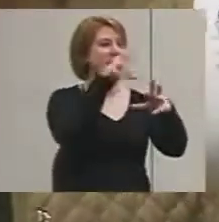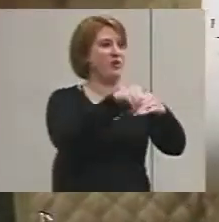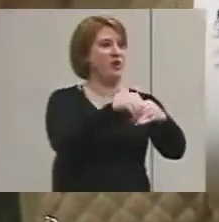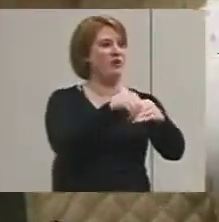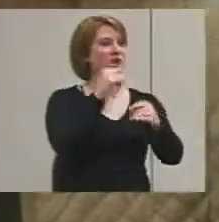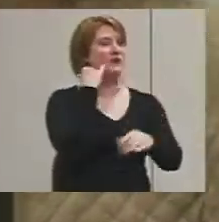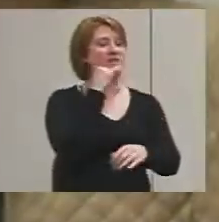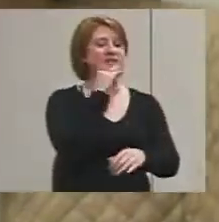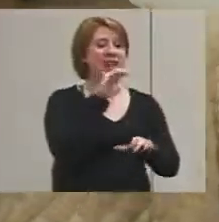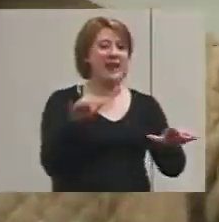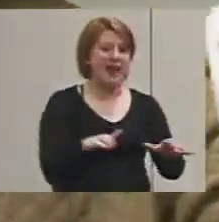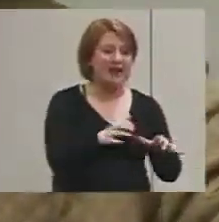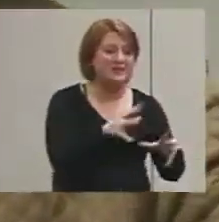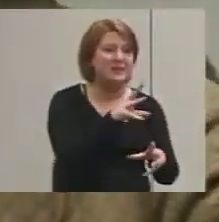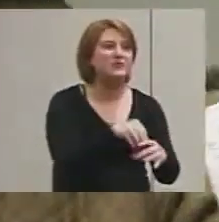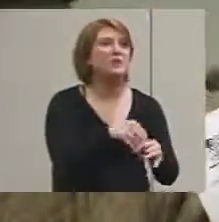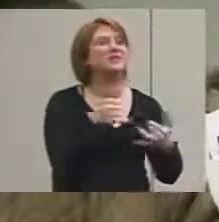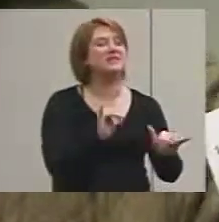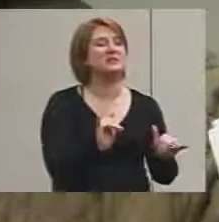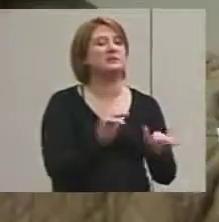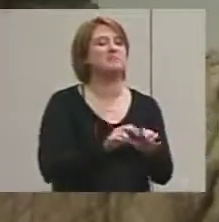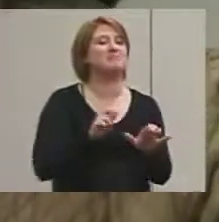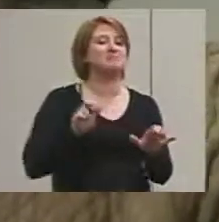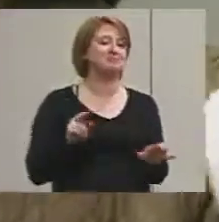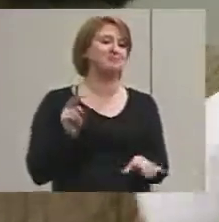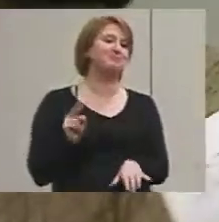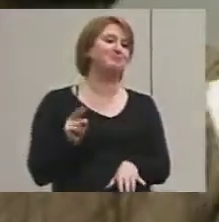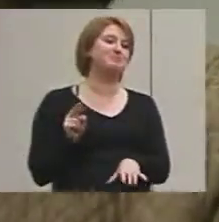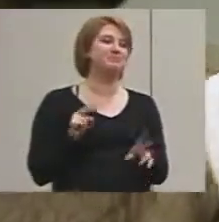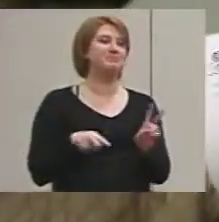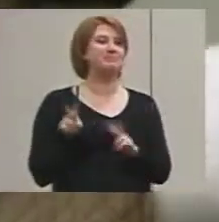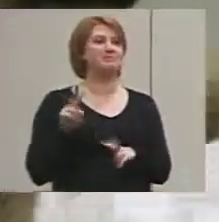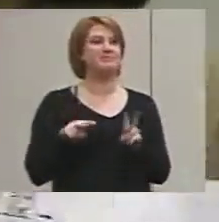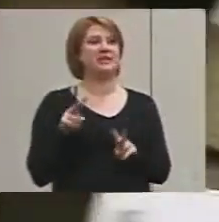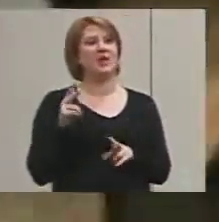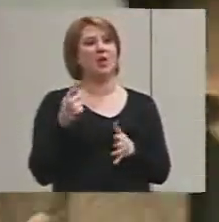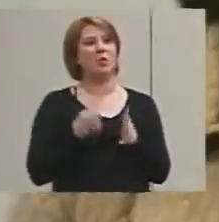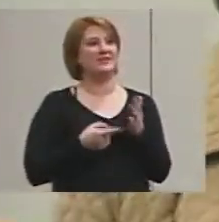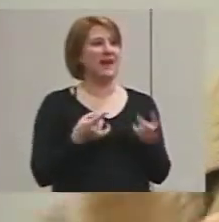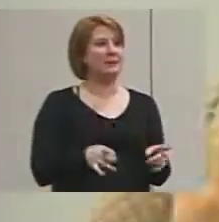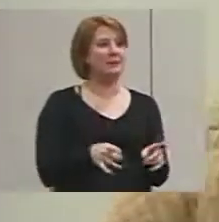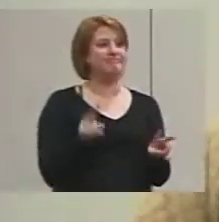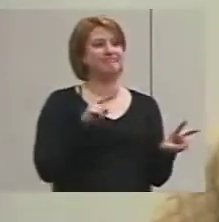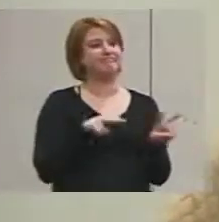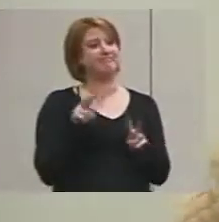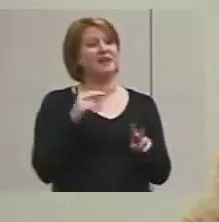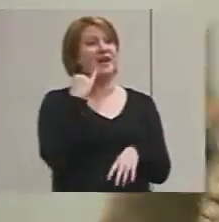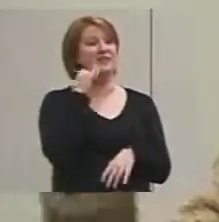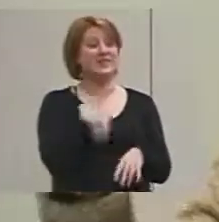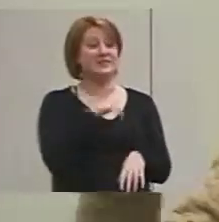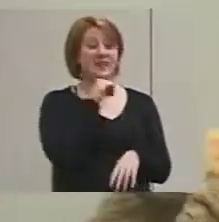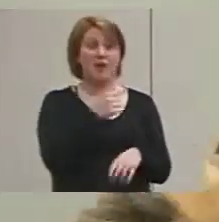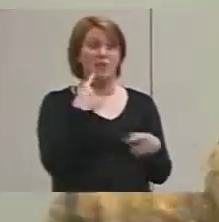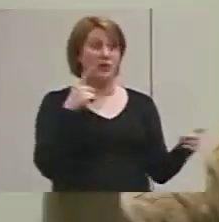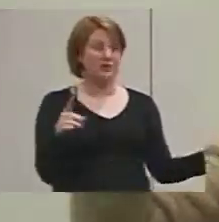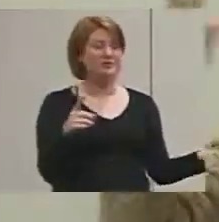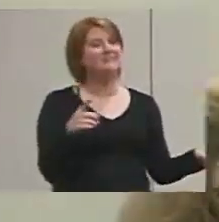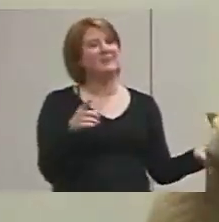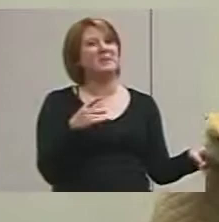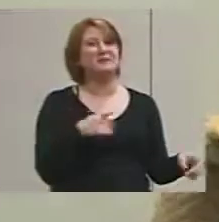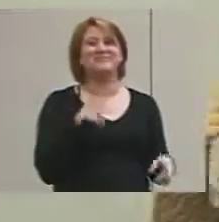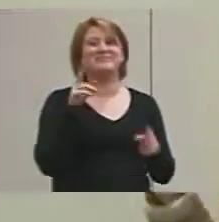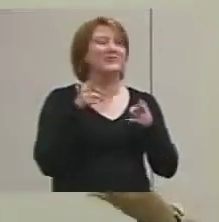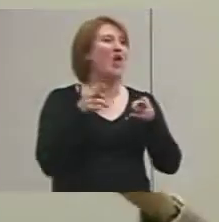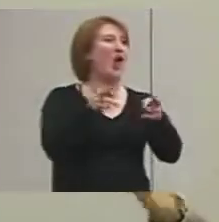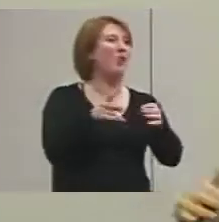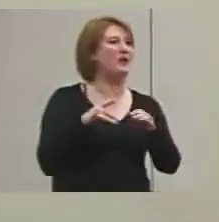not actively involved, he can still passively be seeing what's going on in the classroom. If that's not working to calm him, then maybe taking a walk in the